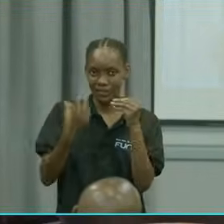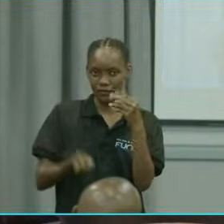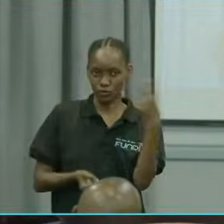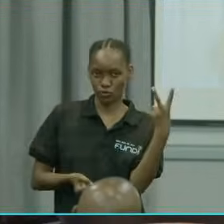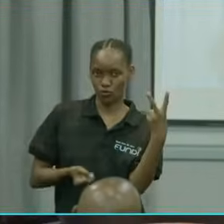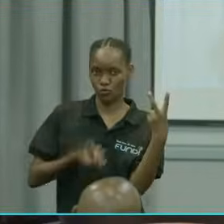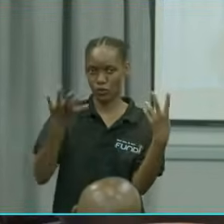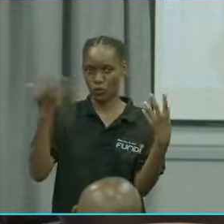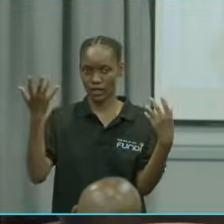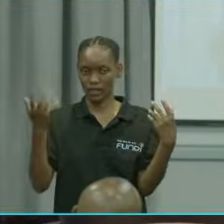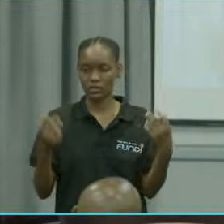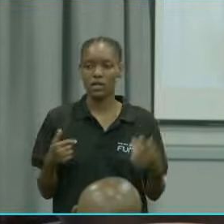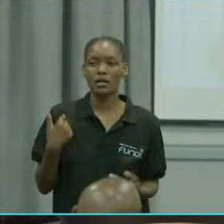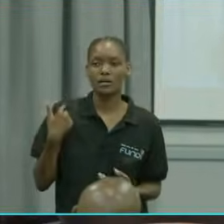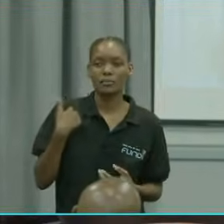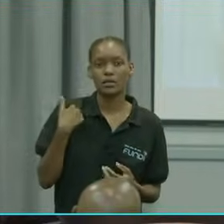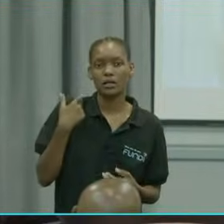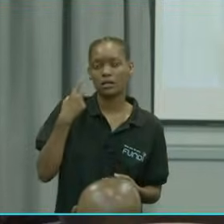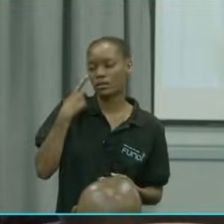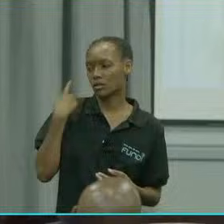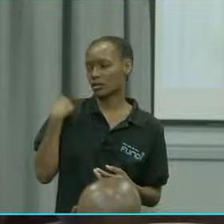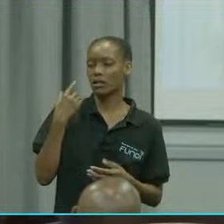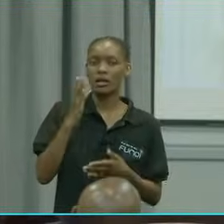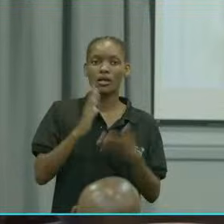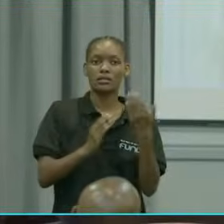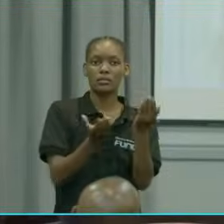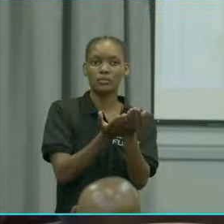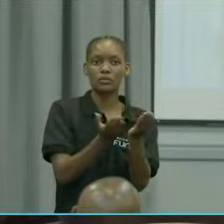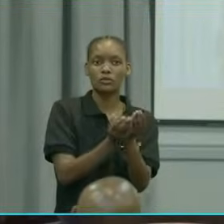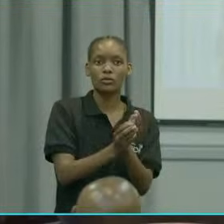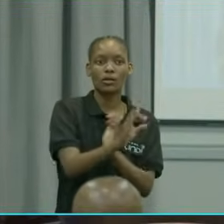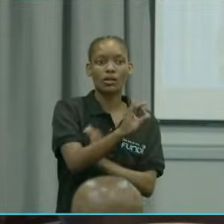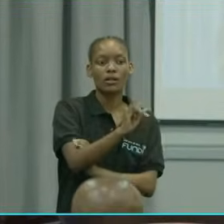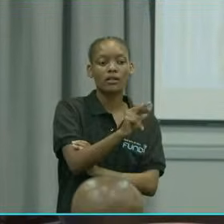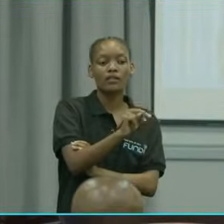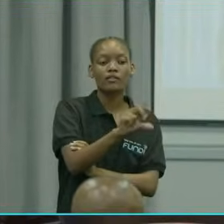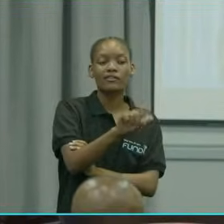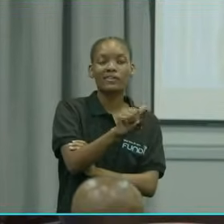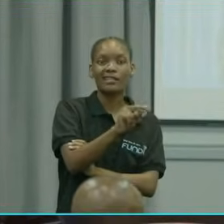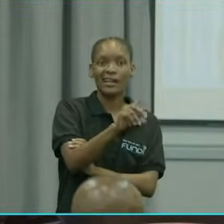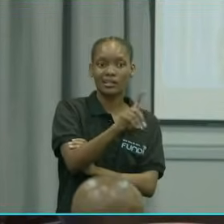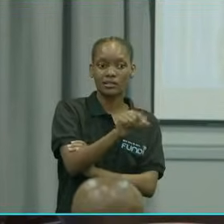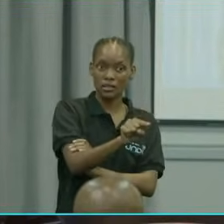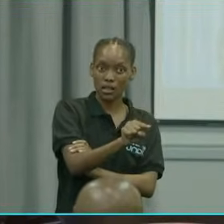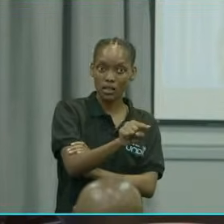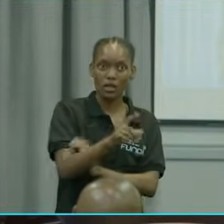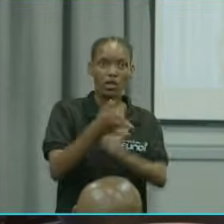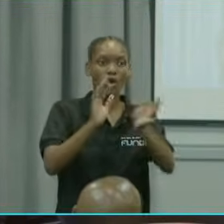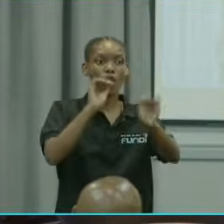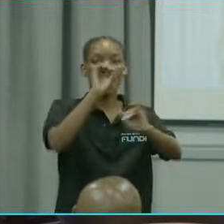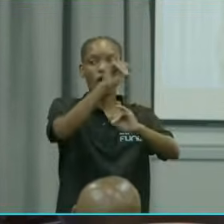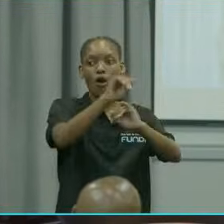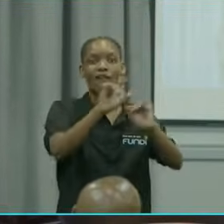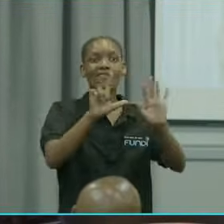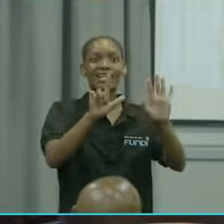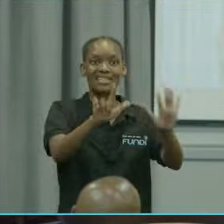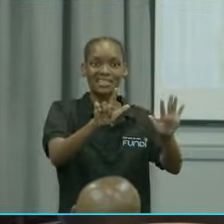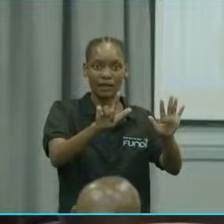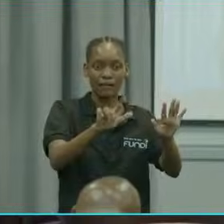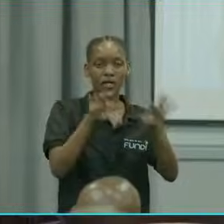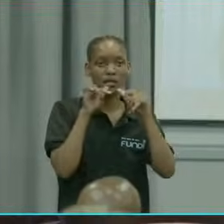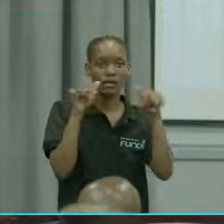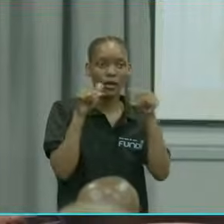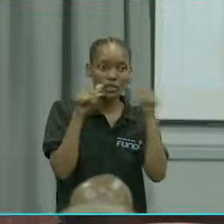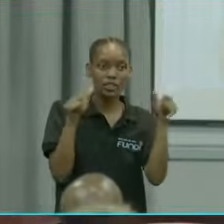what took me back is some schools in Finland even offer more than 7 languages, including Arabic for learners who are coming